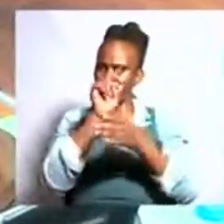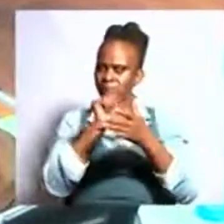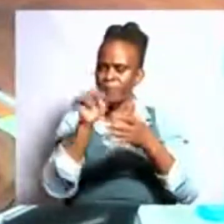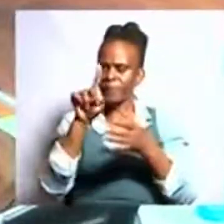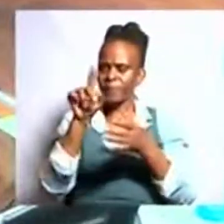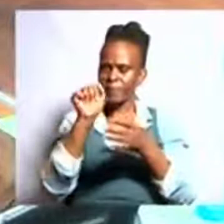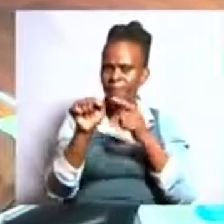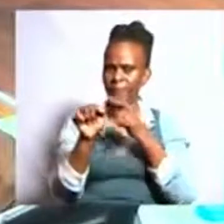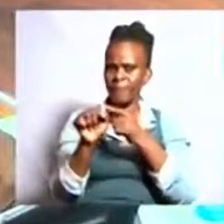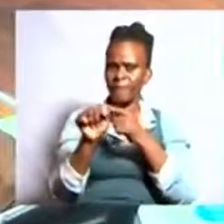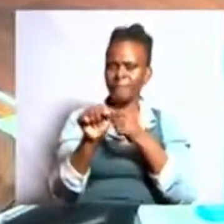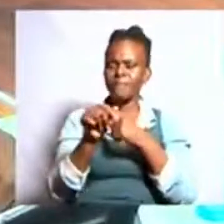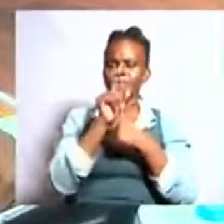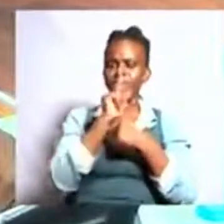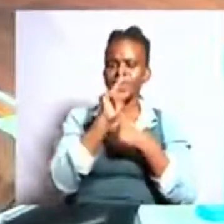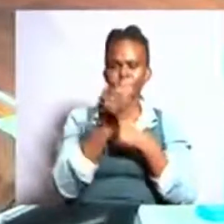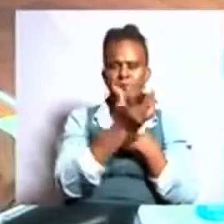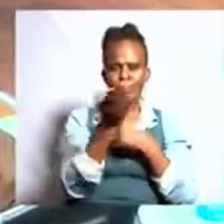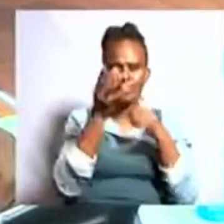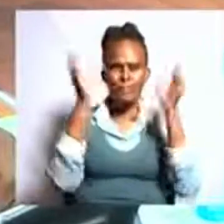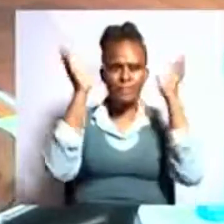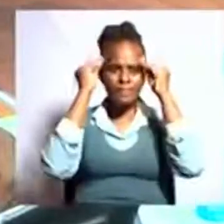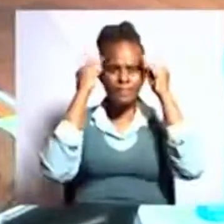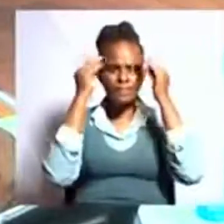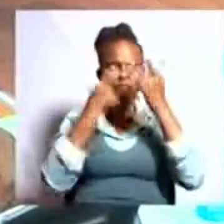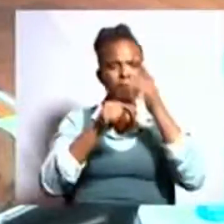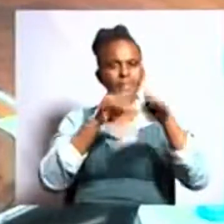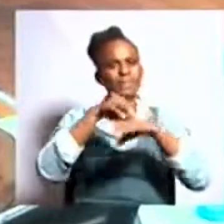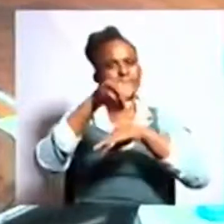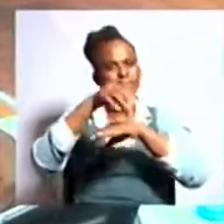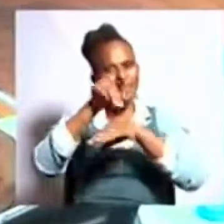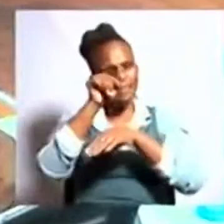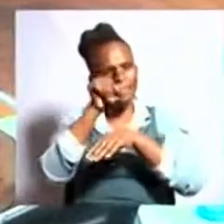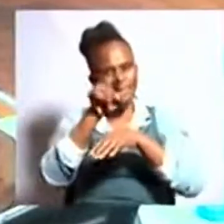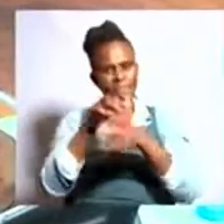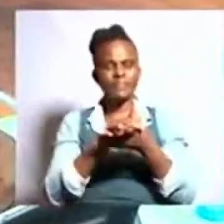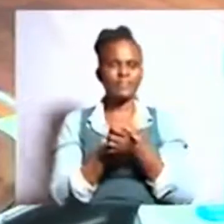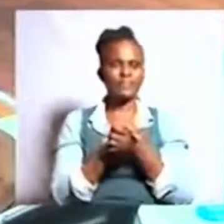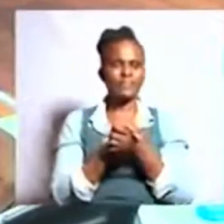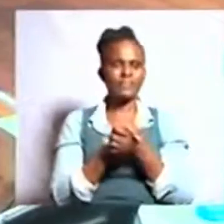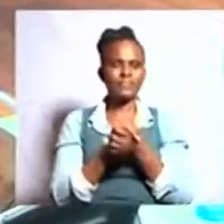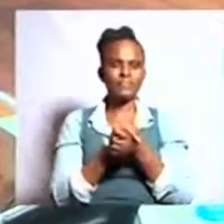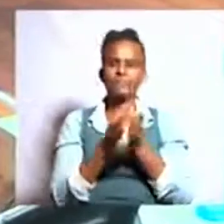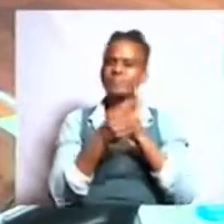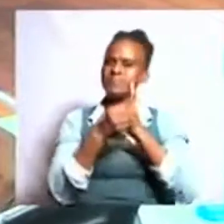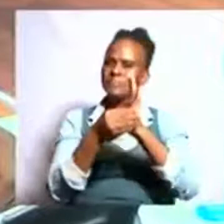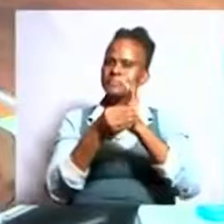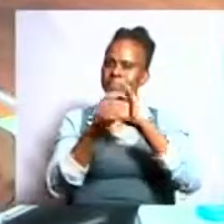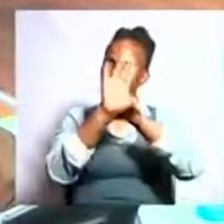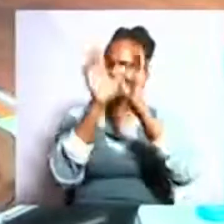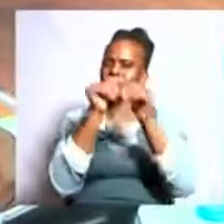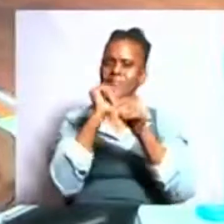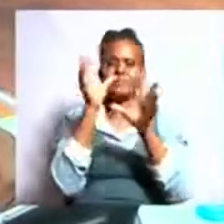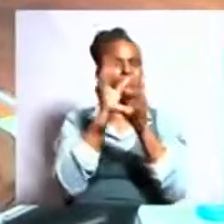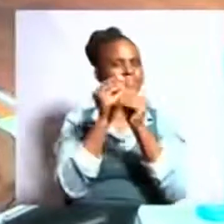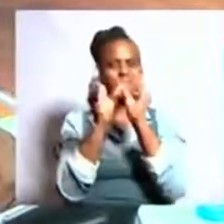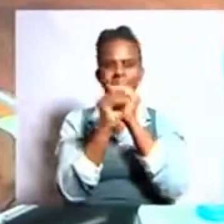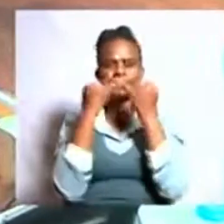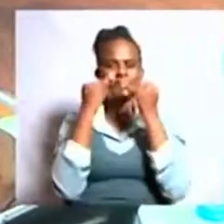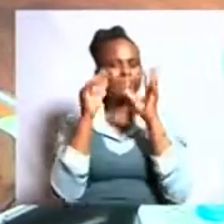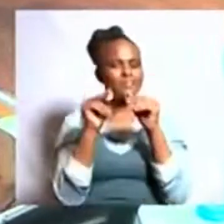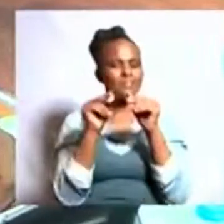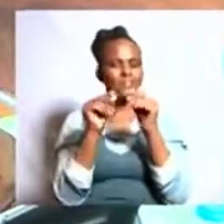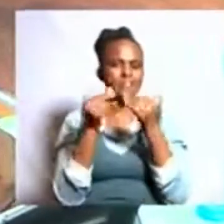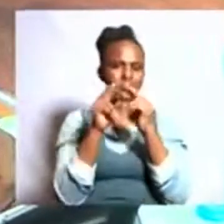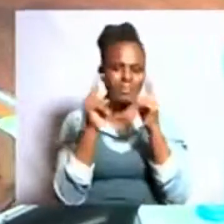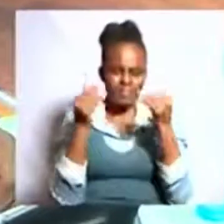PS, ensure that these technocrats that are advising you, they guide you properly, not to mislead you.